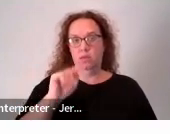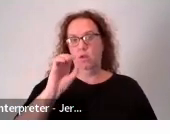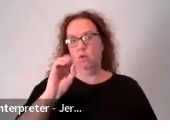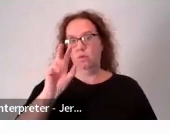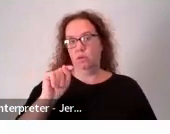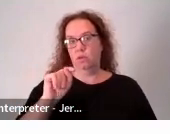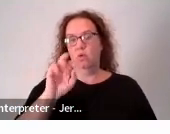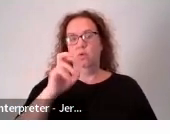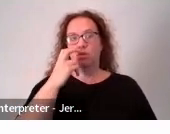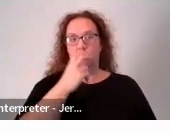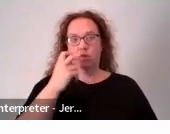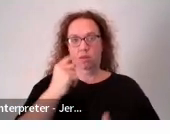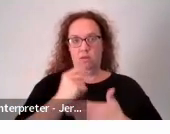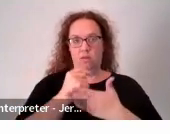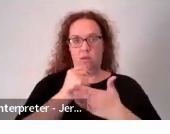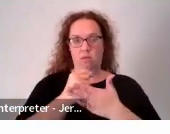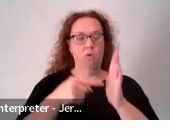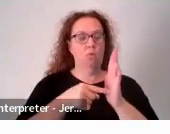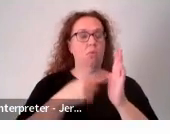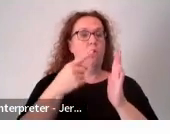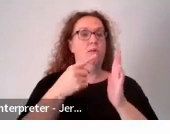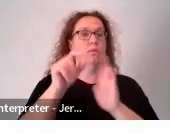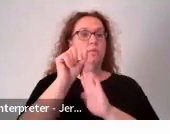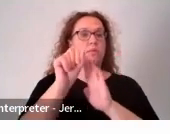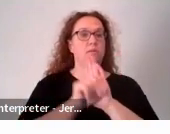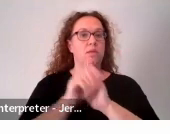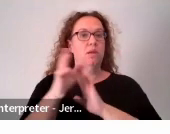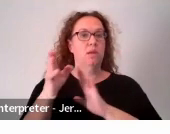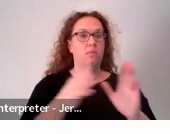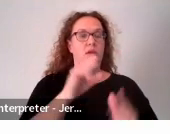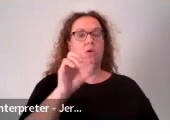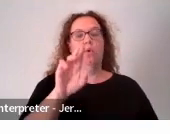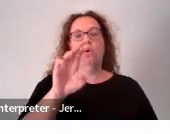speech therapy once state plan or